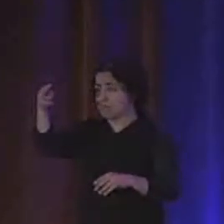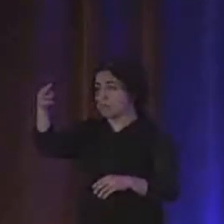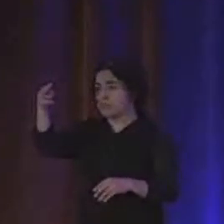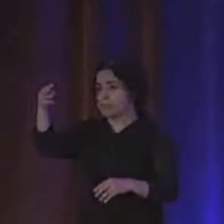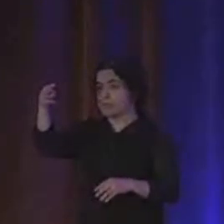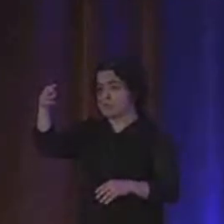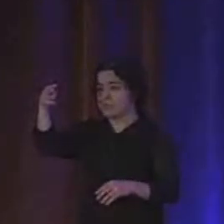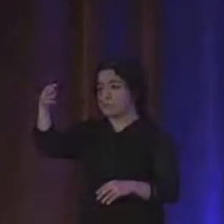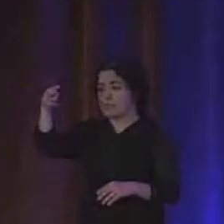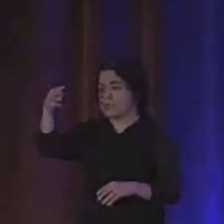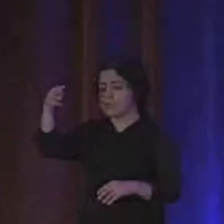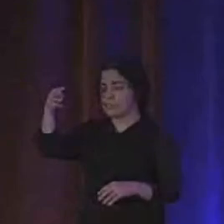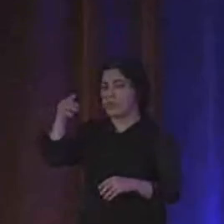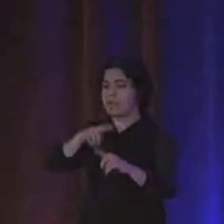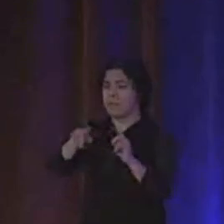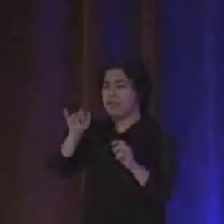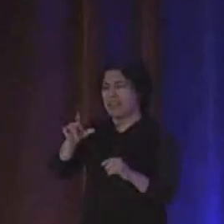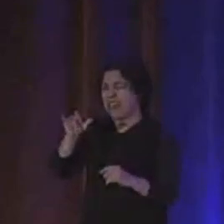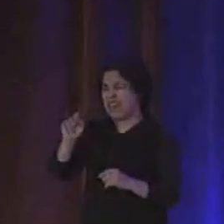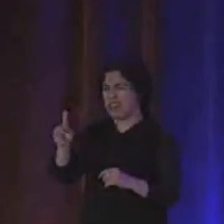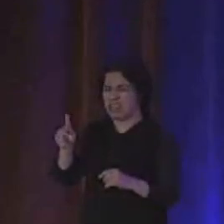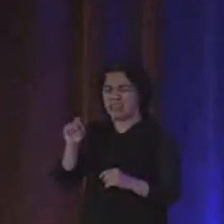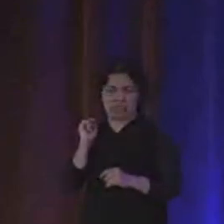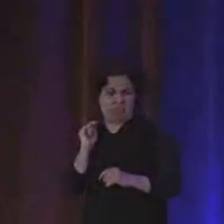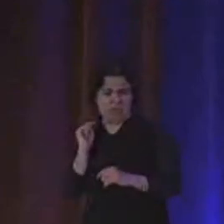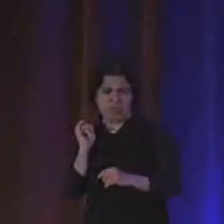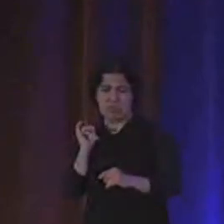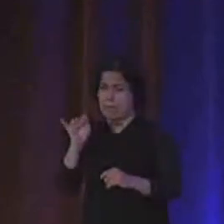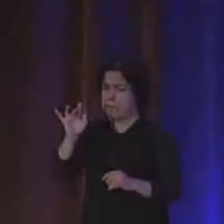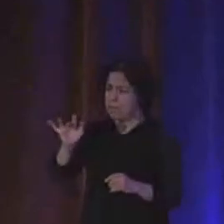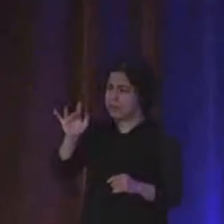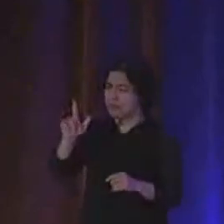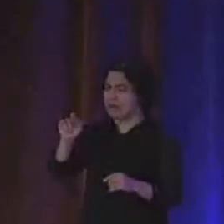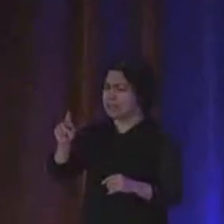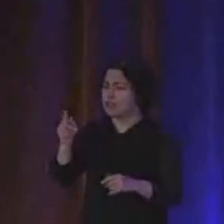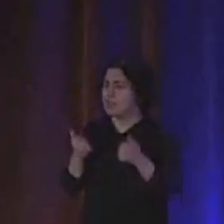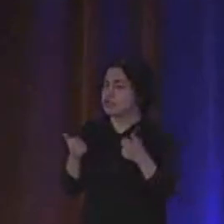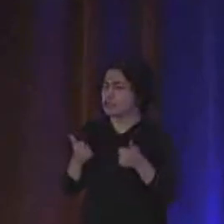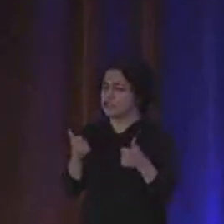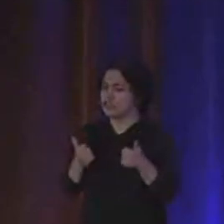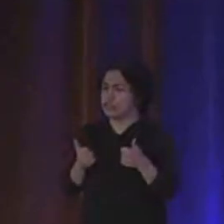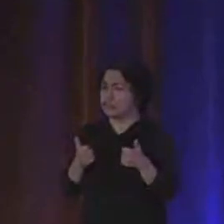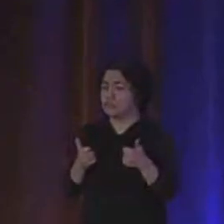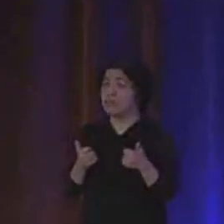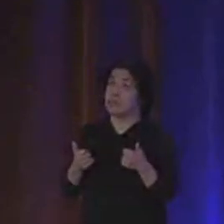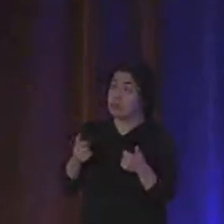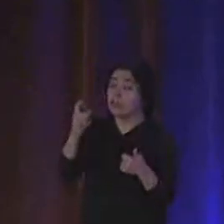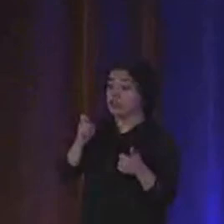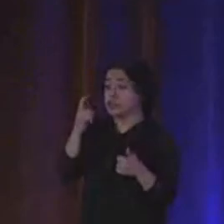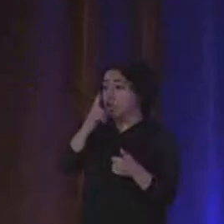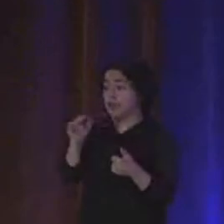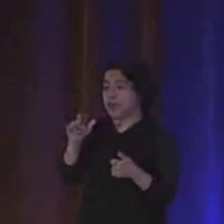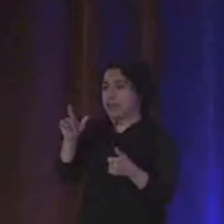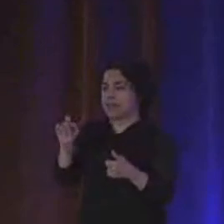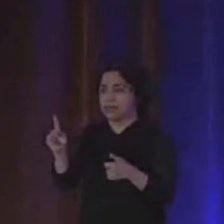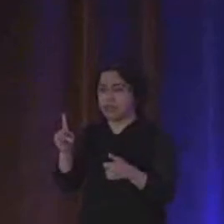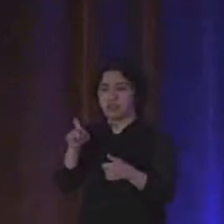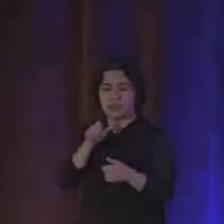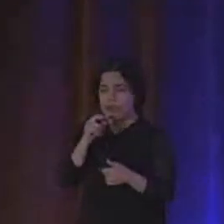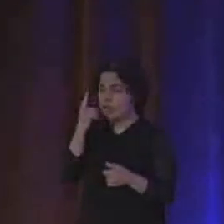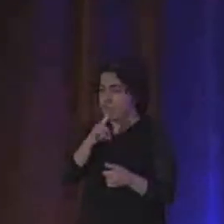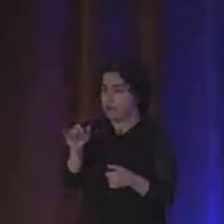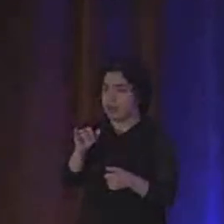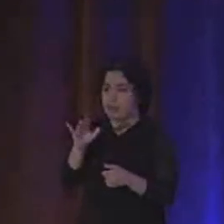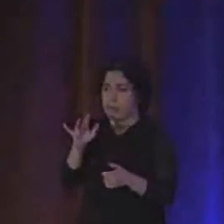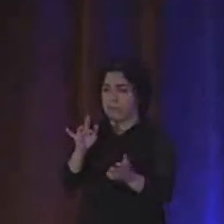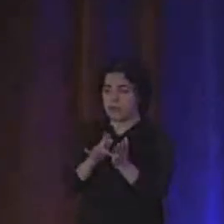those are links, or are they buttons? Well, they should look like links, not buttons. So let's adjust them for a